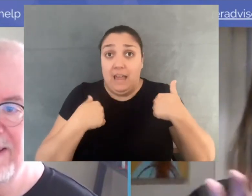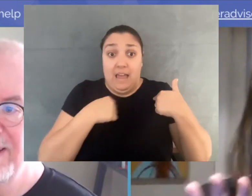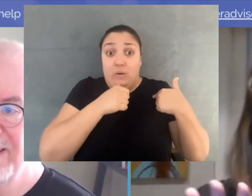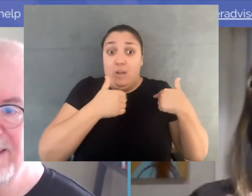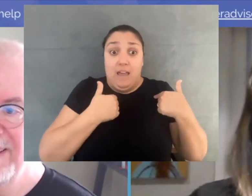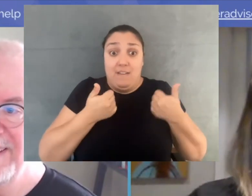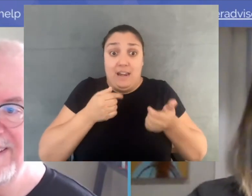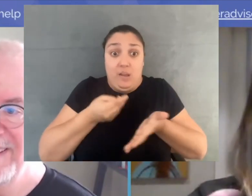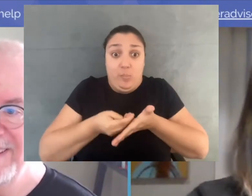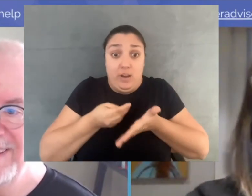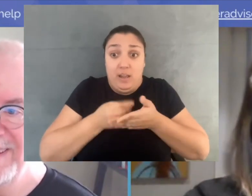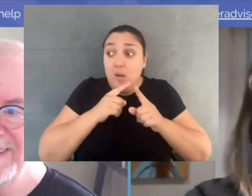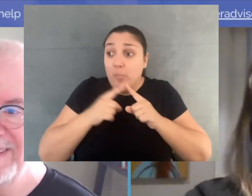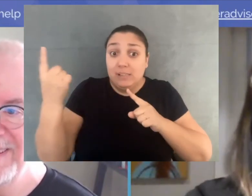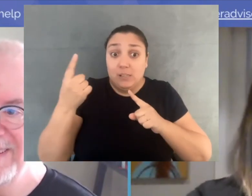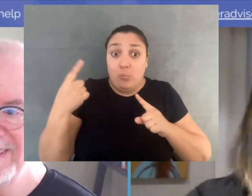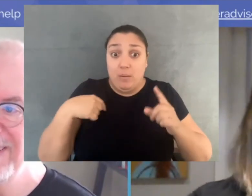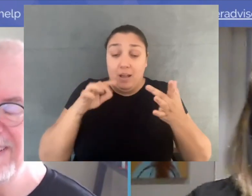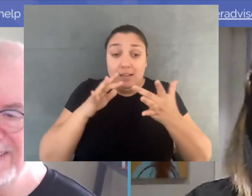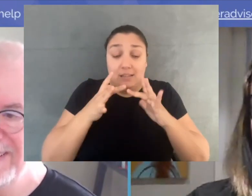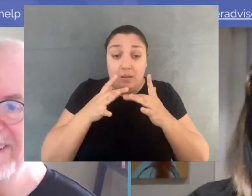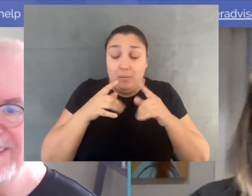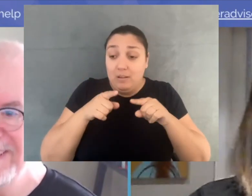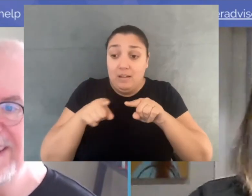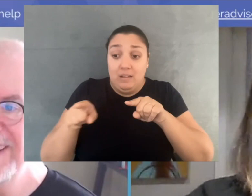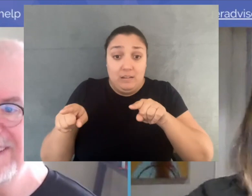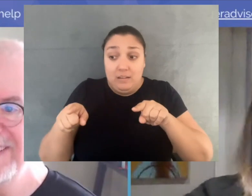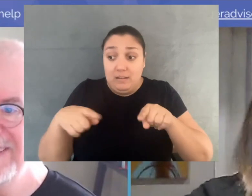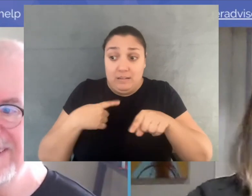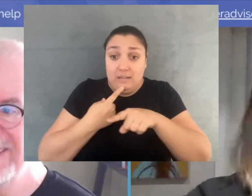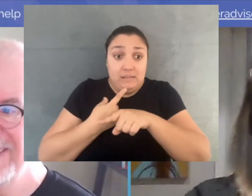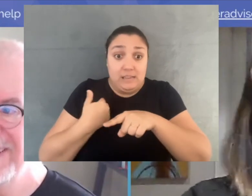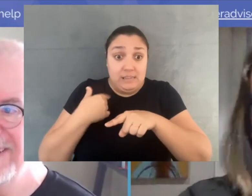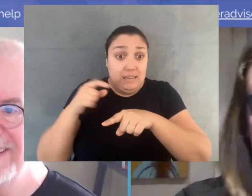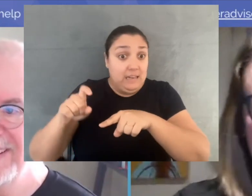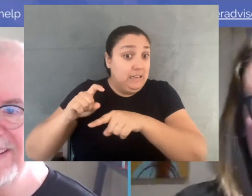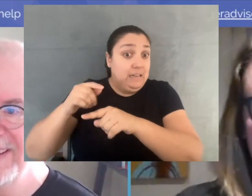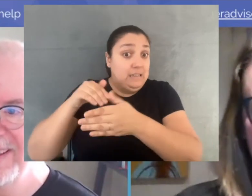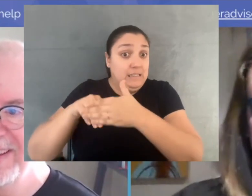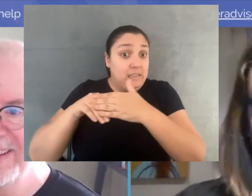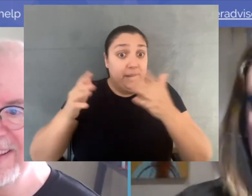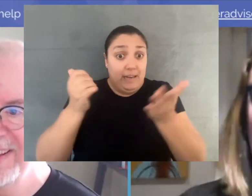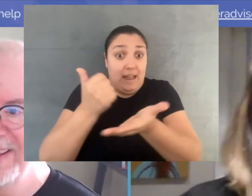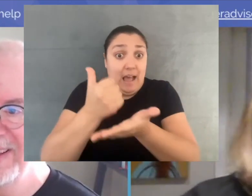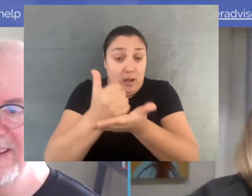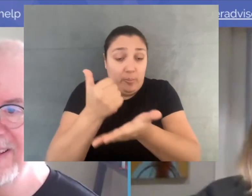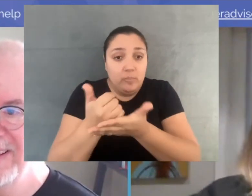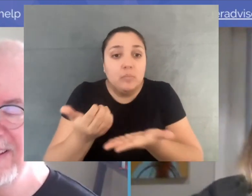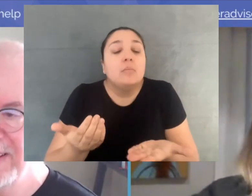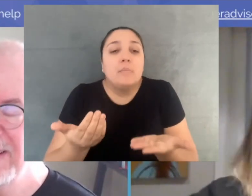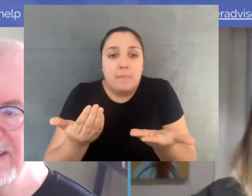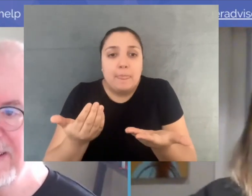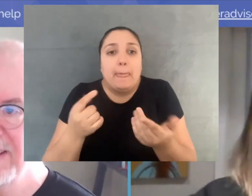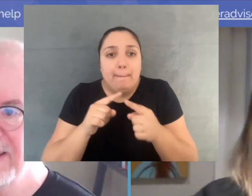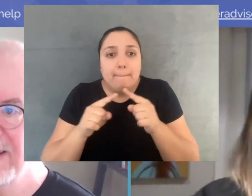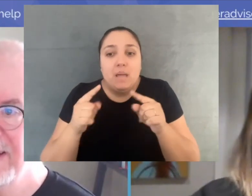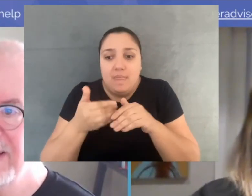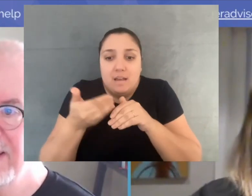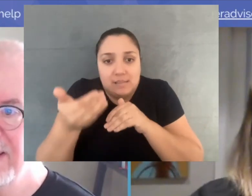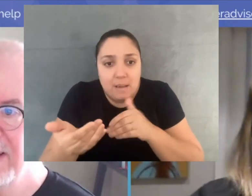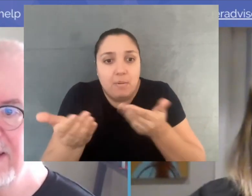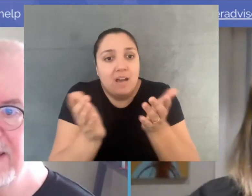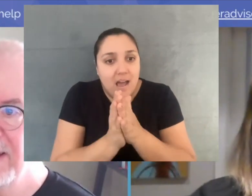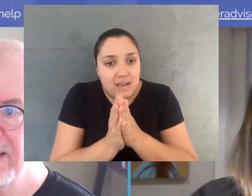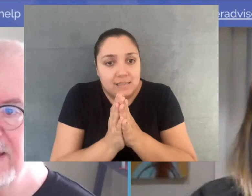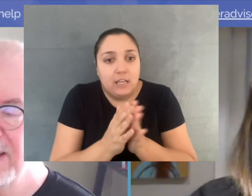I don't have any money, but someone needs an interpreter, or someone says my website is not visible right now. What do I do? So